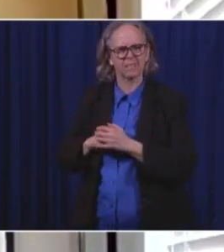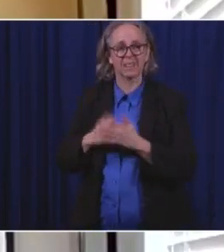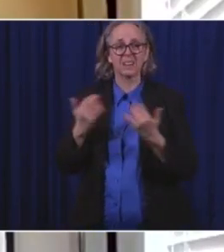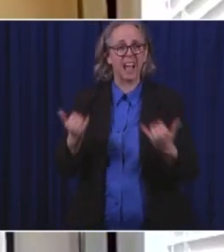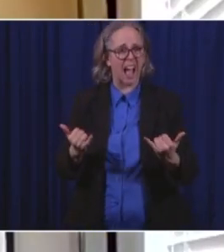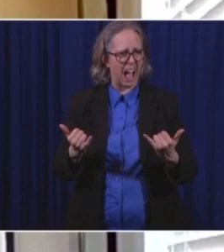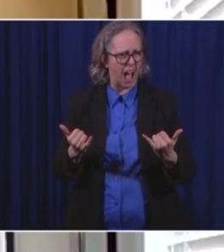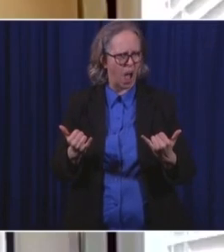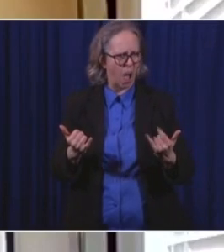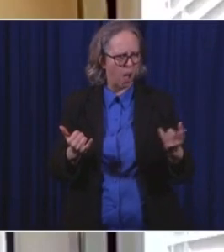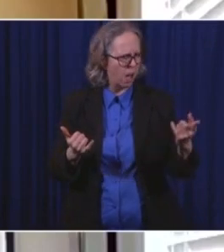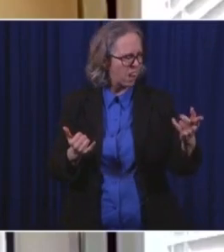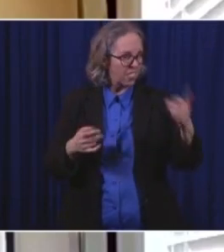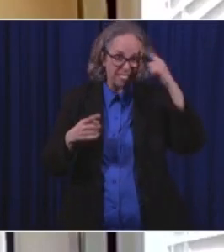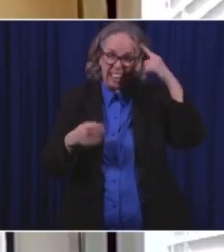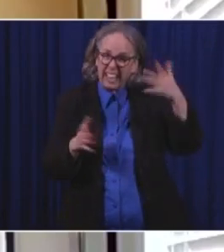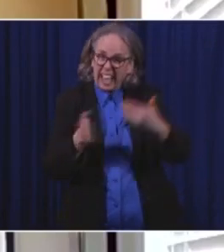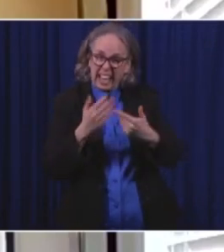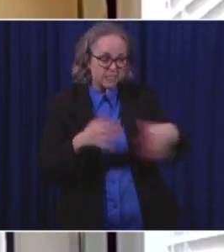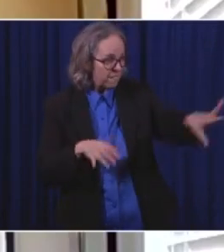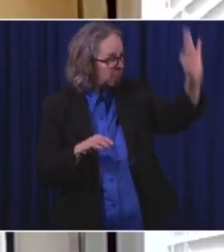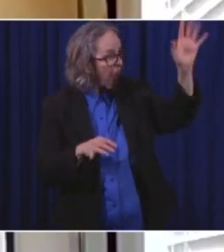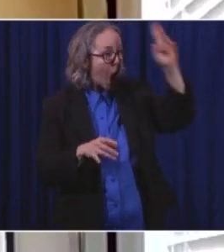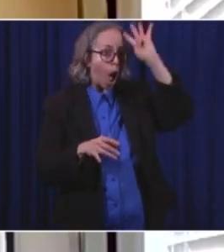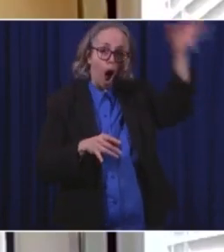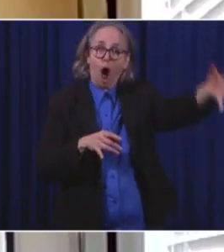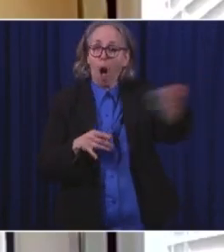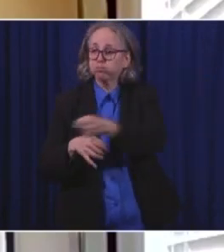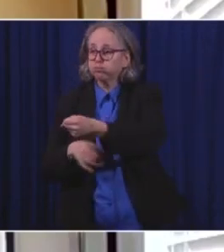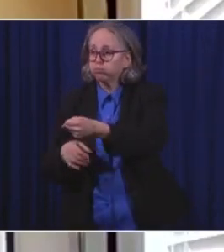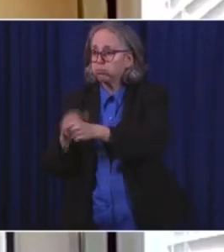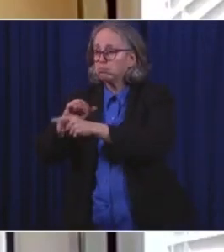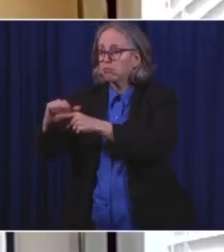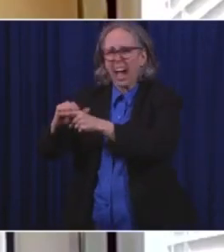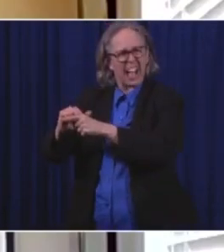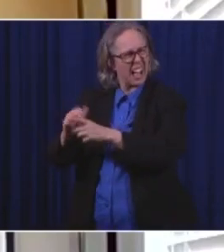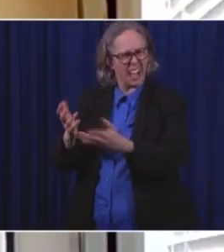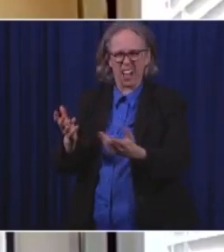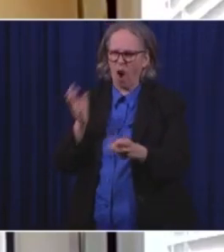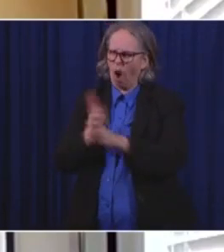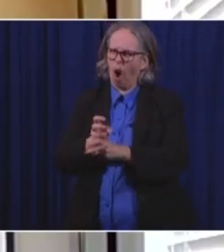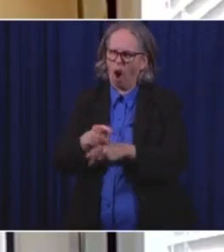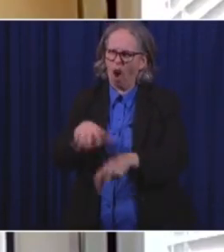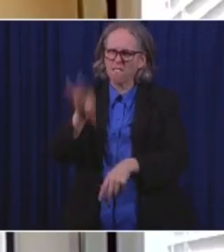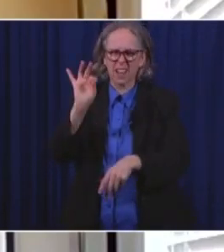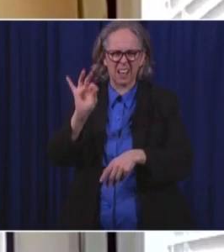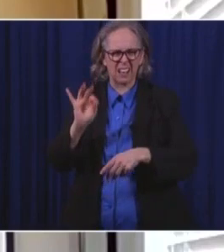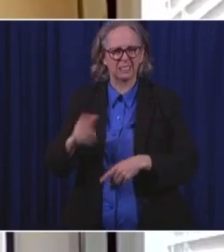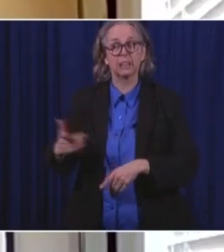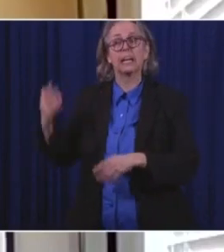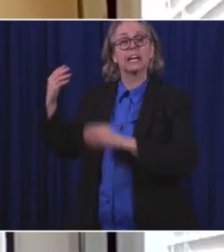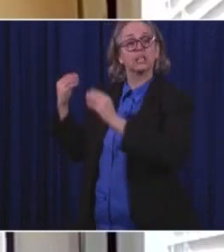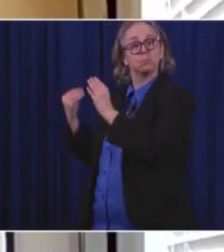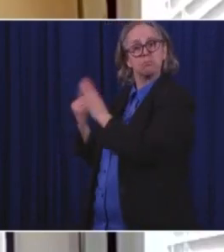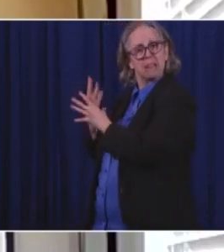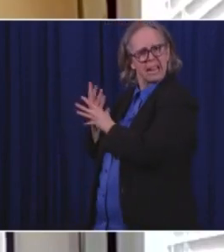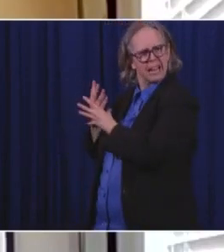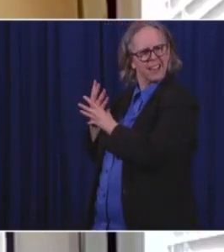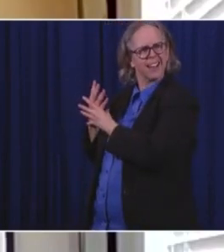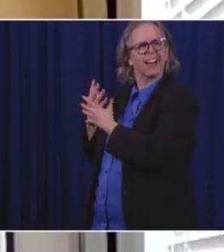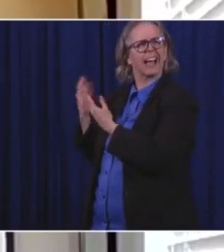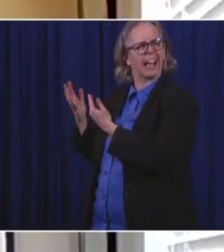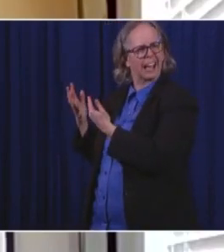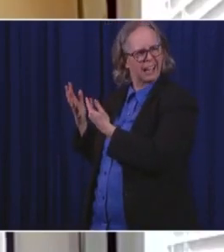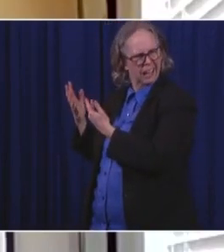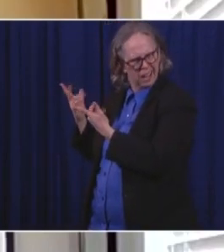Now, organizations across the state from the beginning of this pandemic have been working with educational institutions